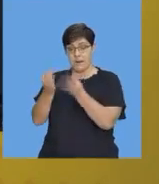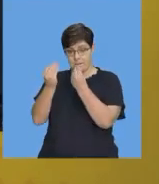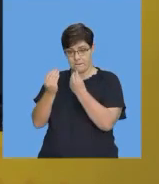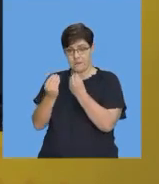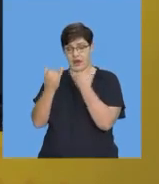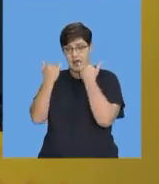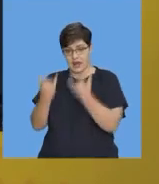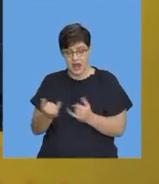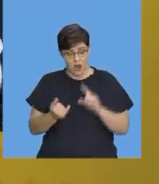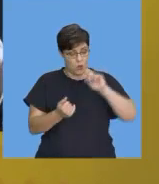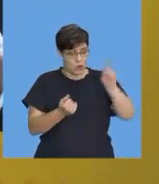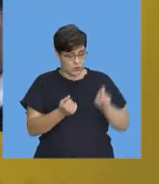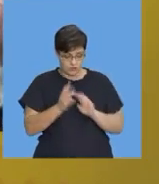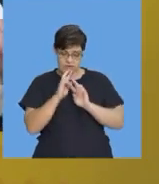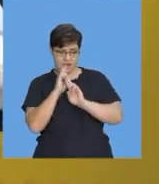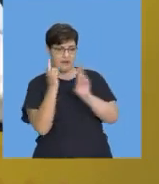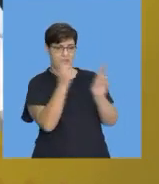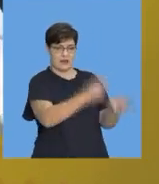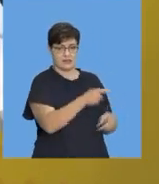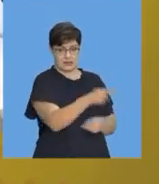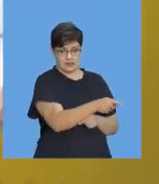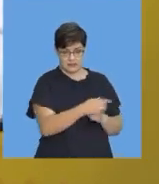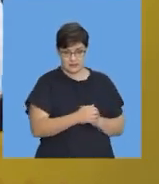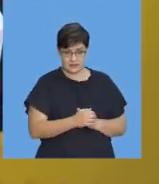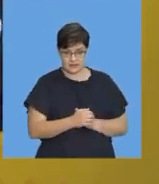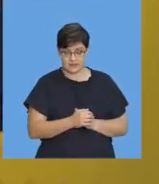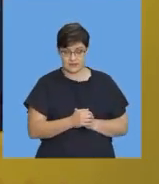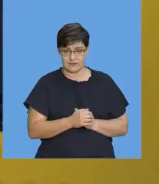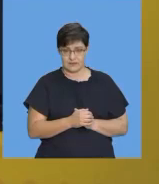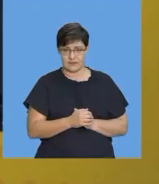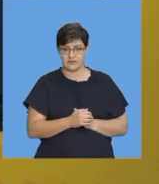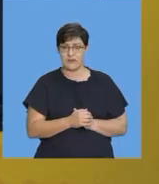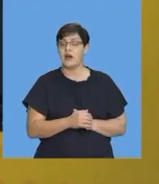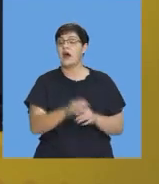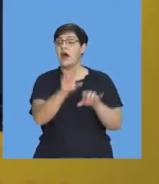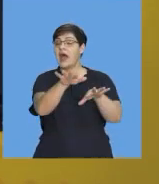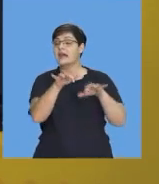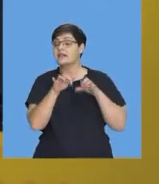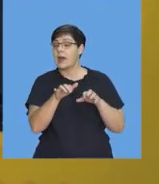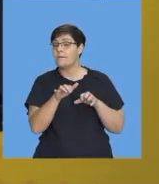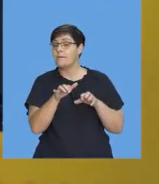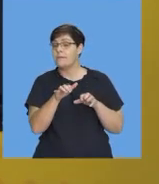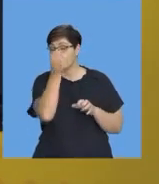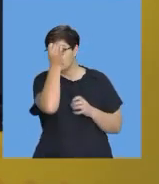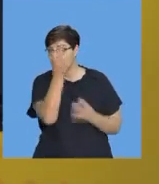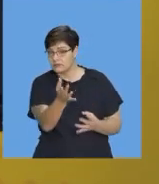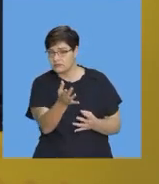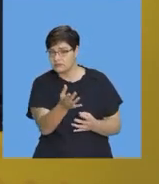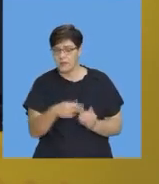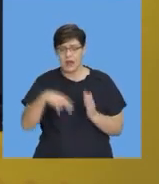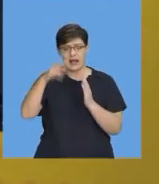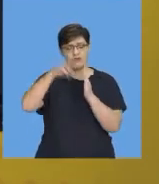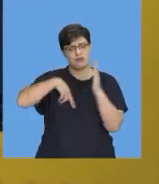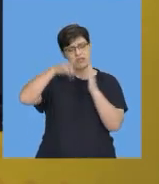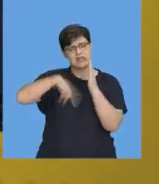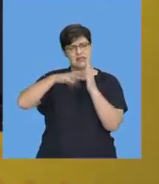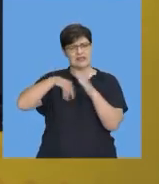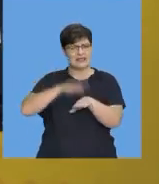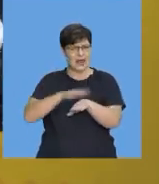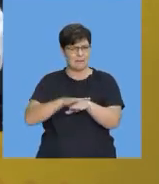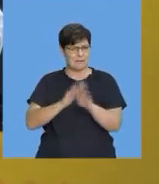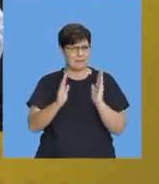you then answer the question that is required. Once again, examination tip, when you are working through your reading